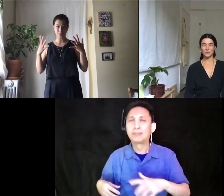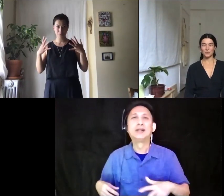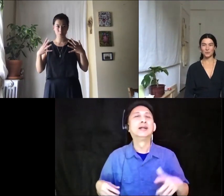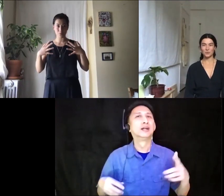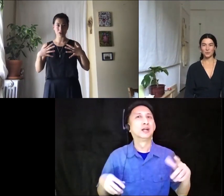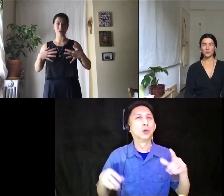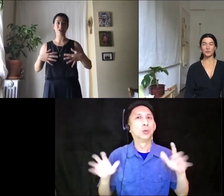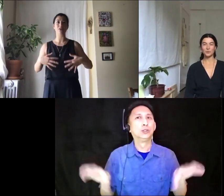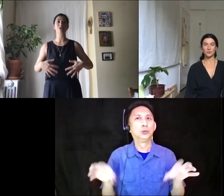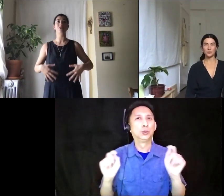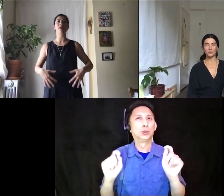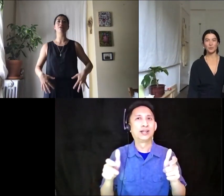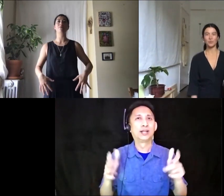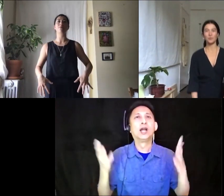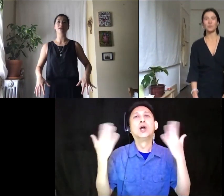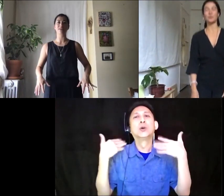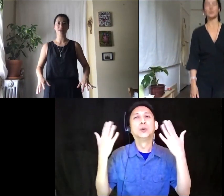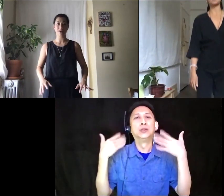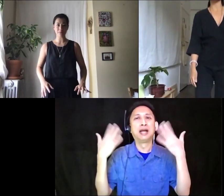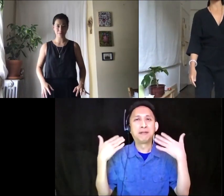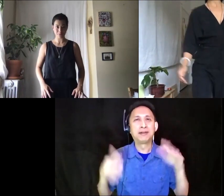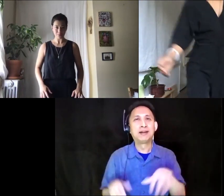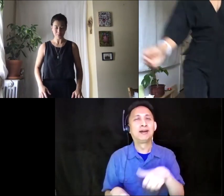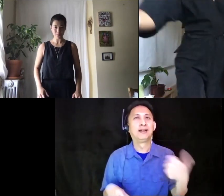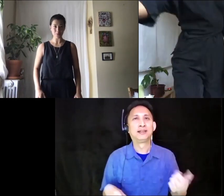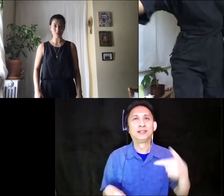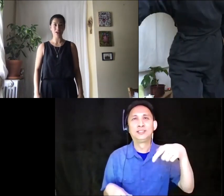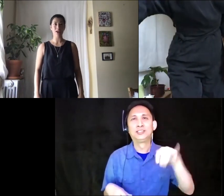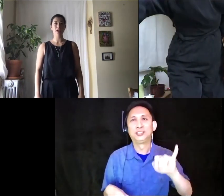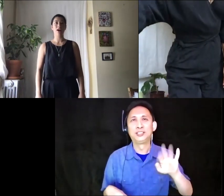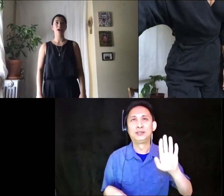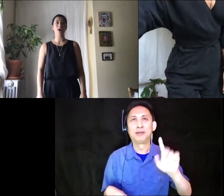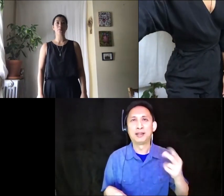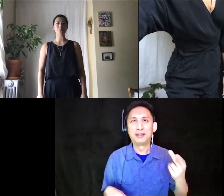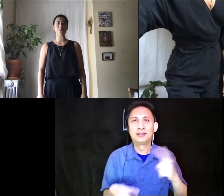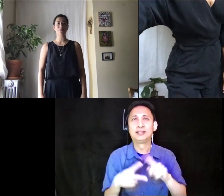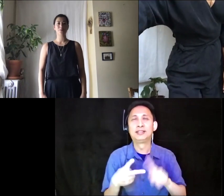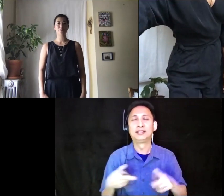down, just another chi bath and body scan.